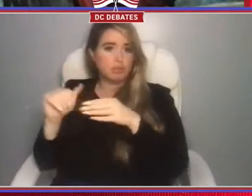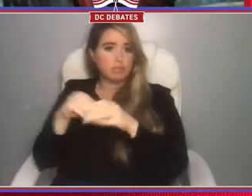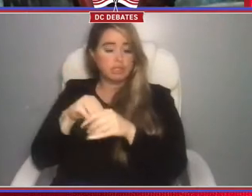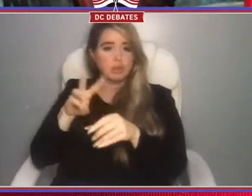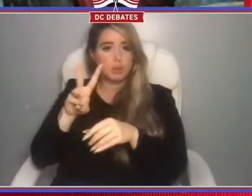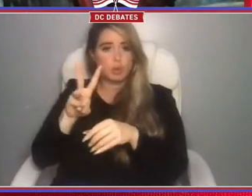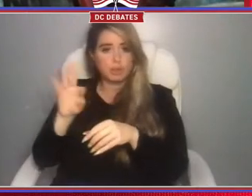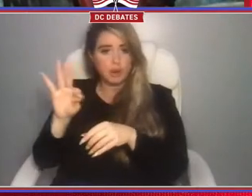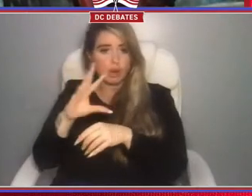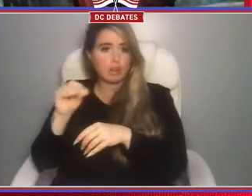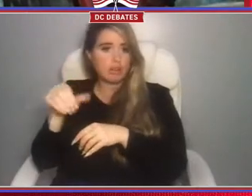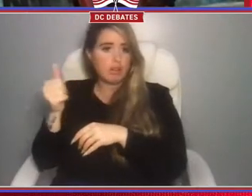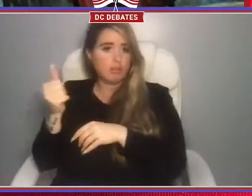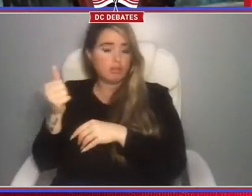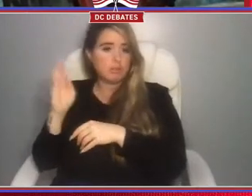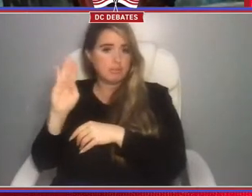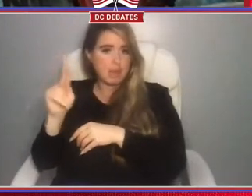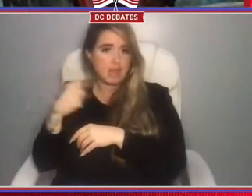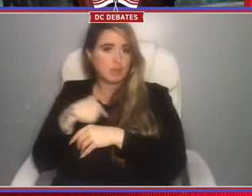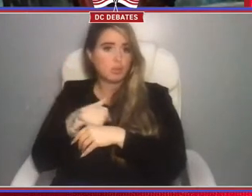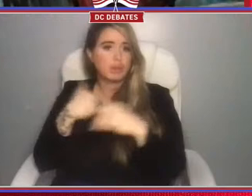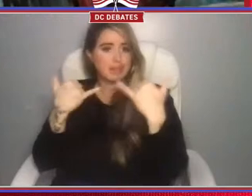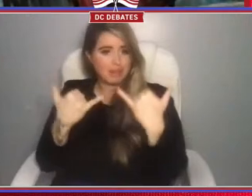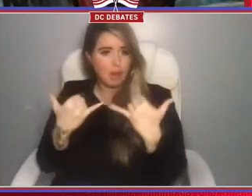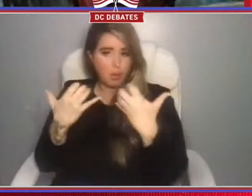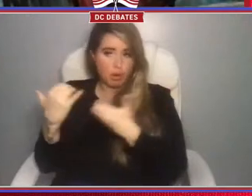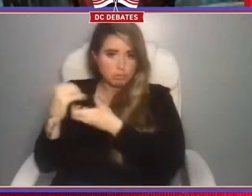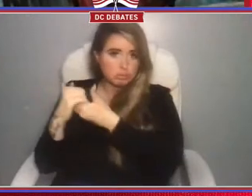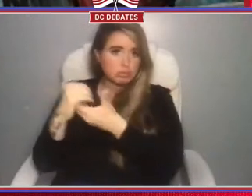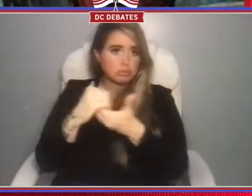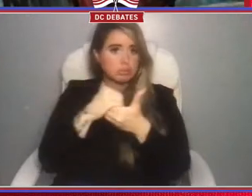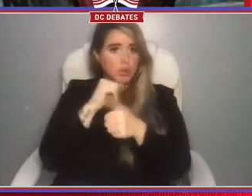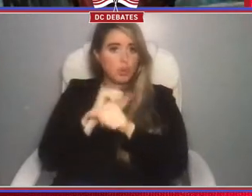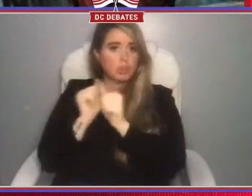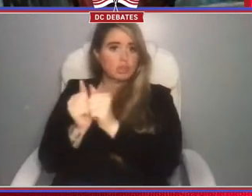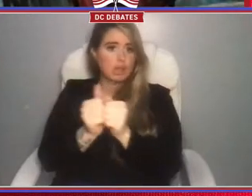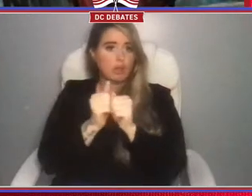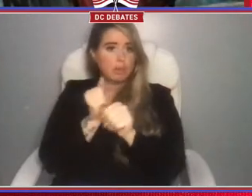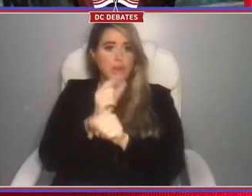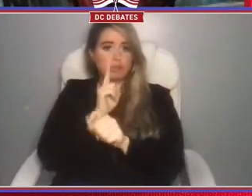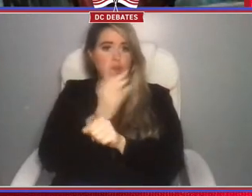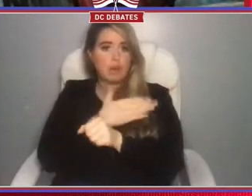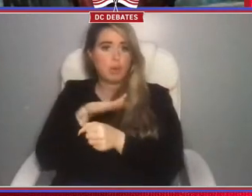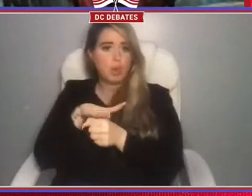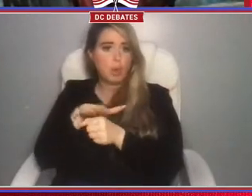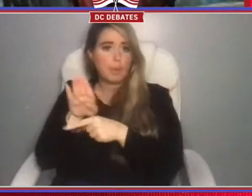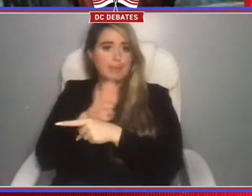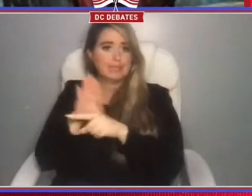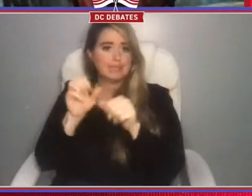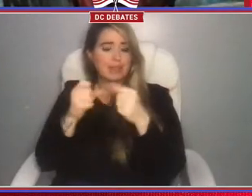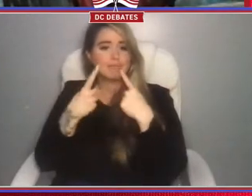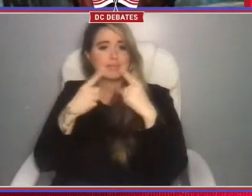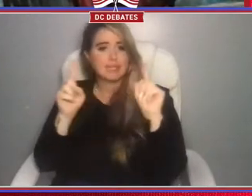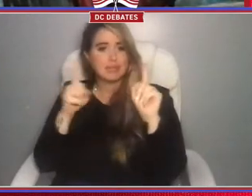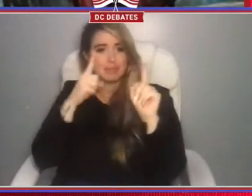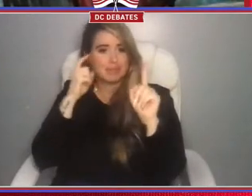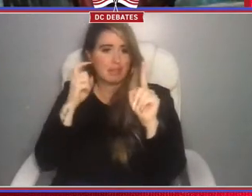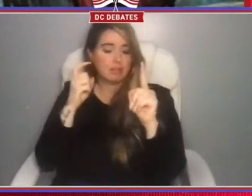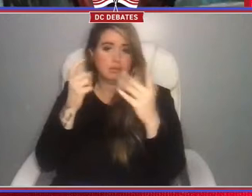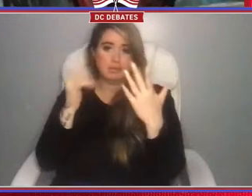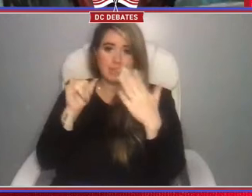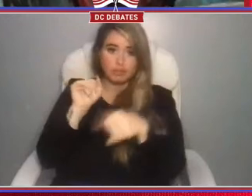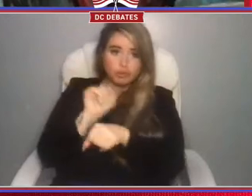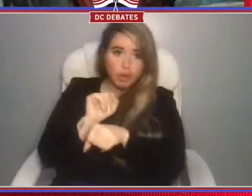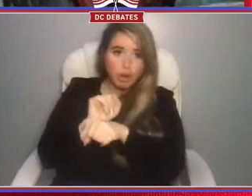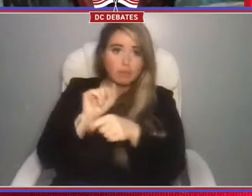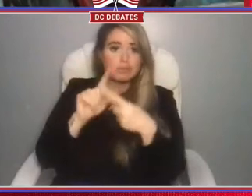jurisdiction that we're not pushing to become partners, ensuring that our local businesses can stay here, because those are jobs, especially